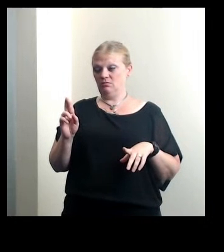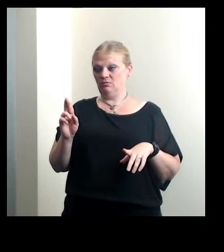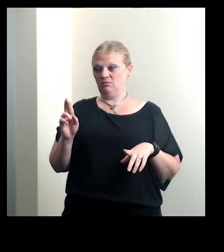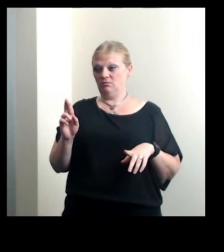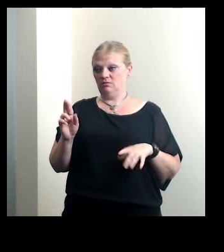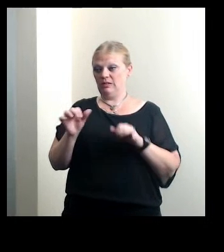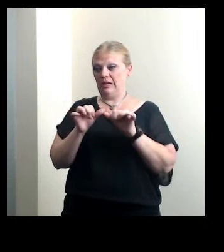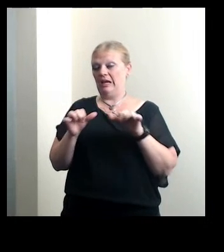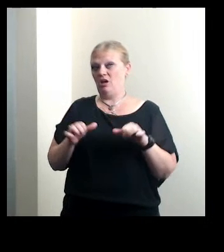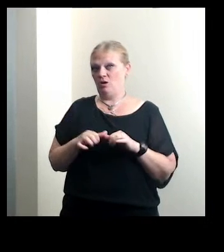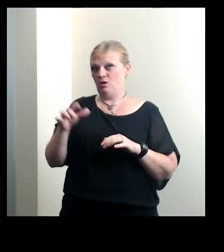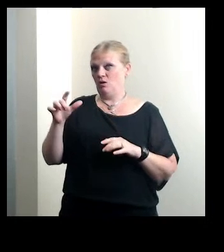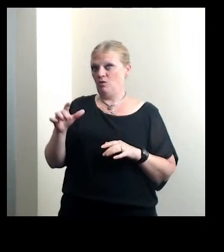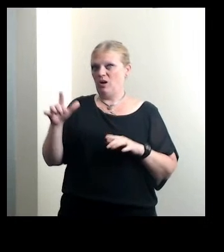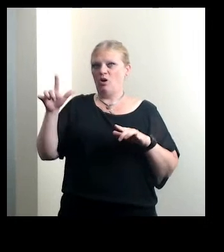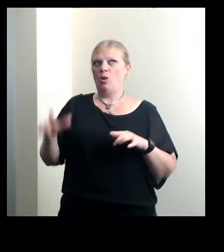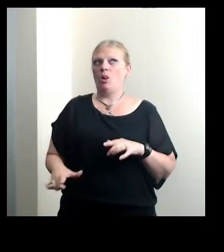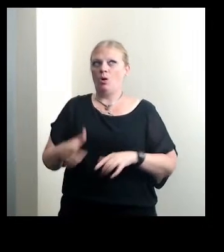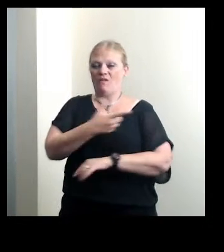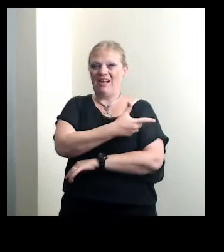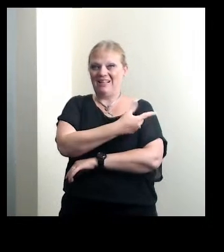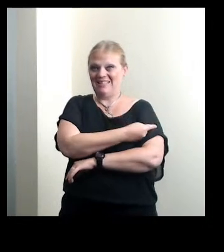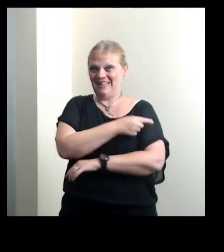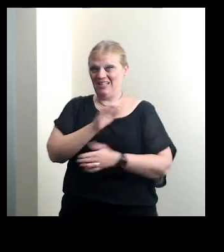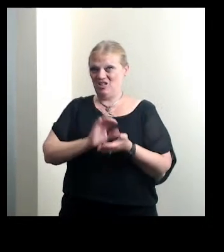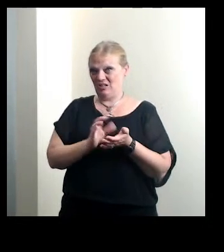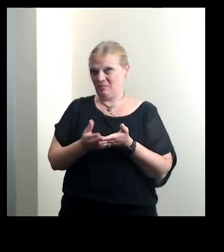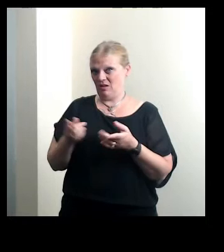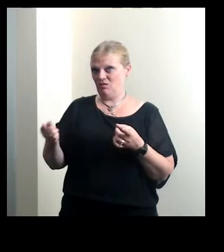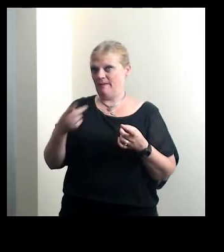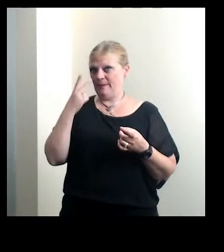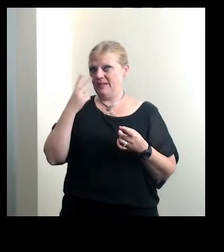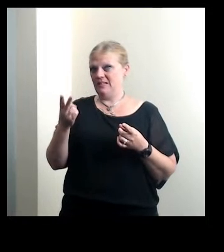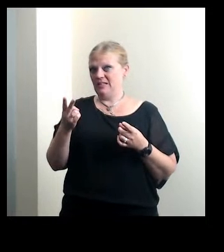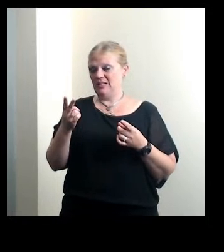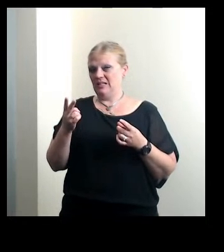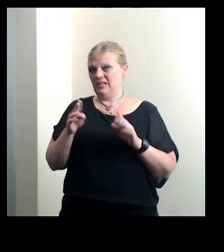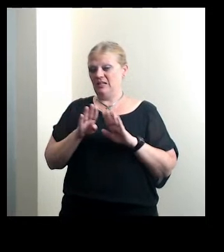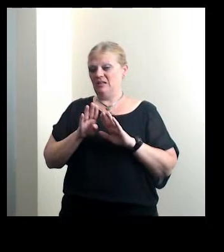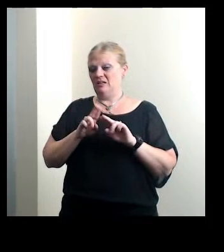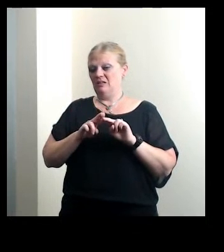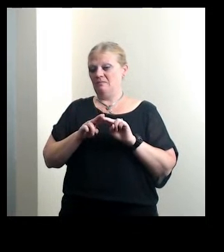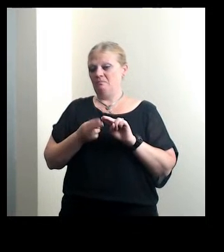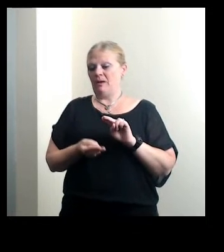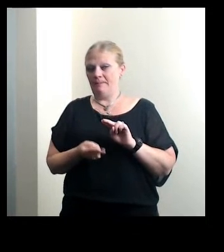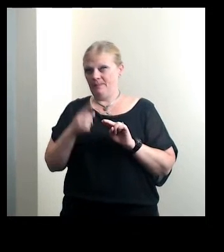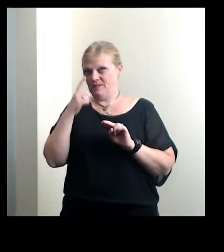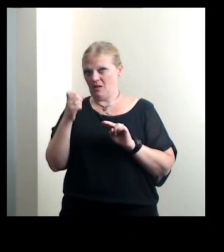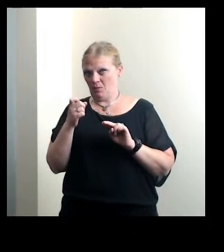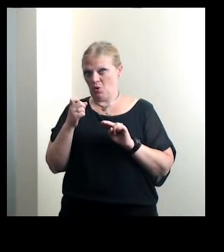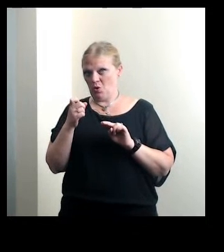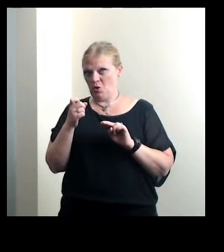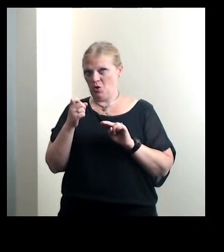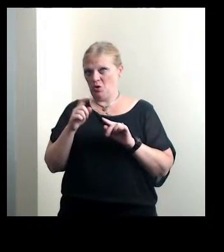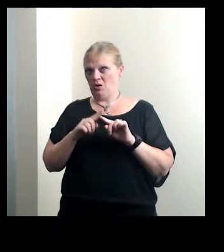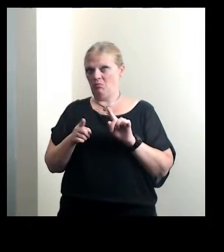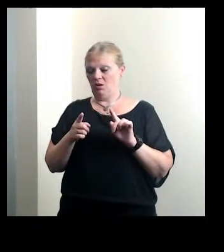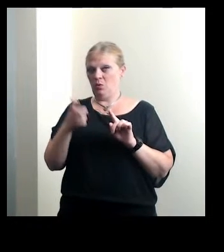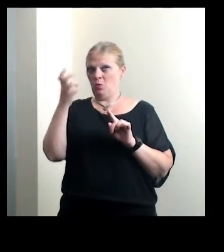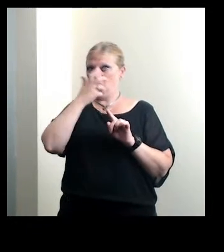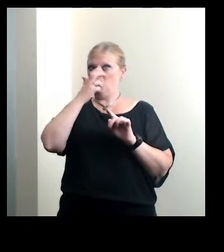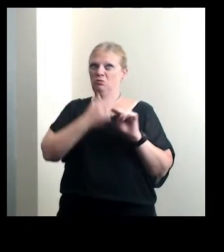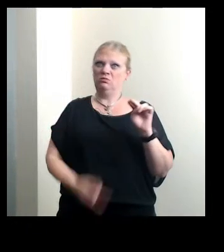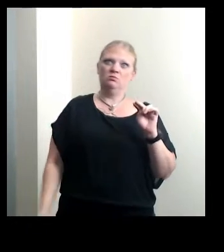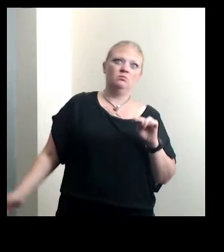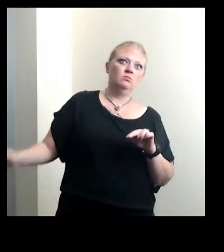areas where they have low vaccination rates, they did see a small decrease in the summer. However, they have seen a